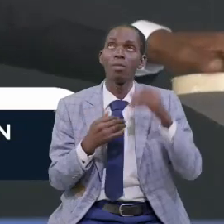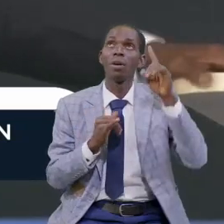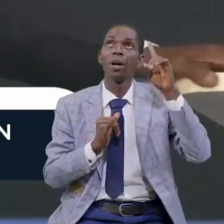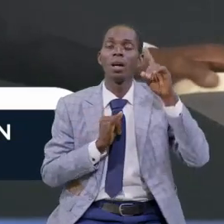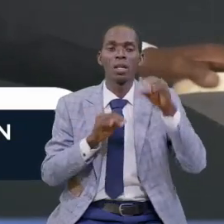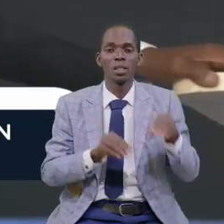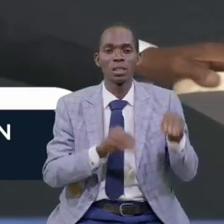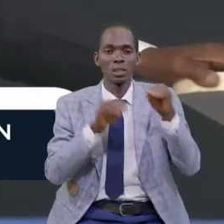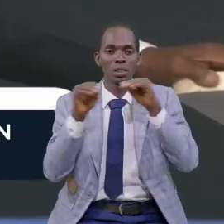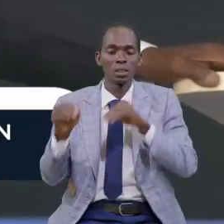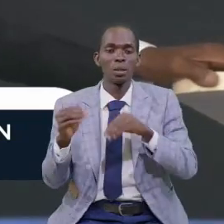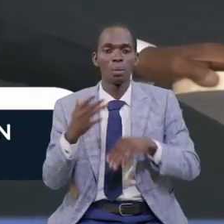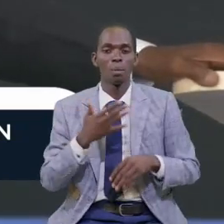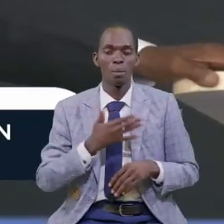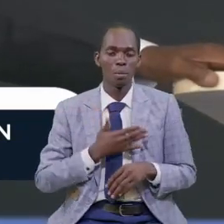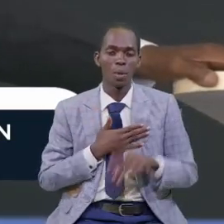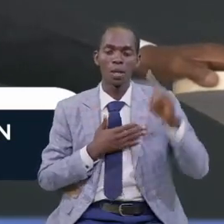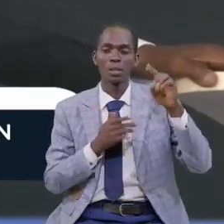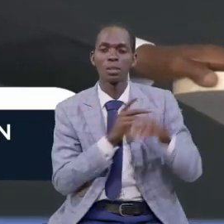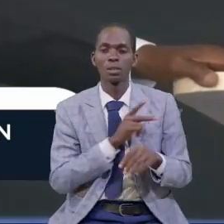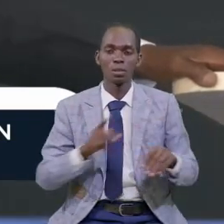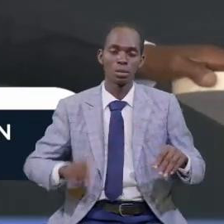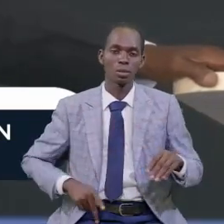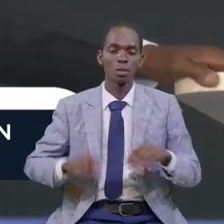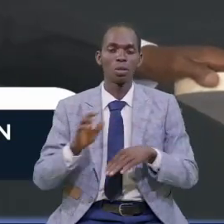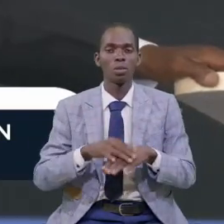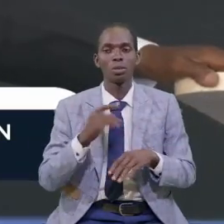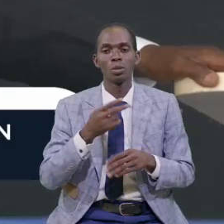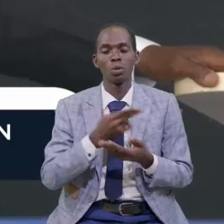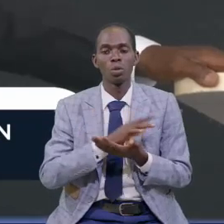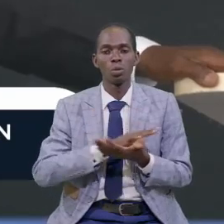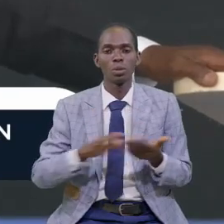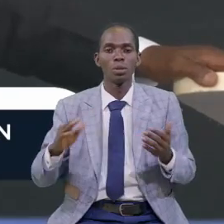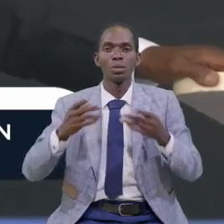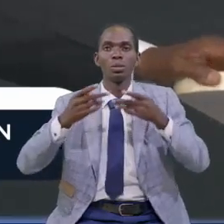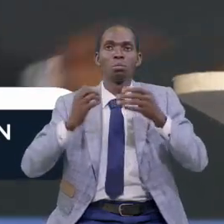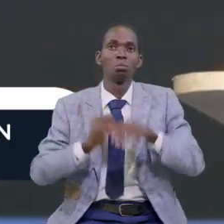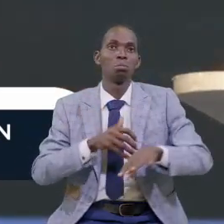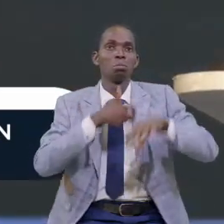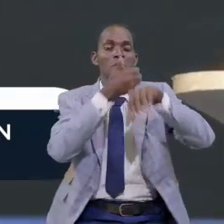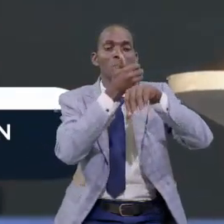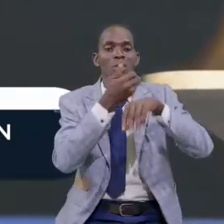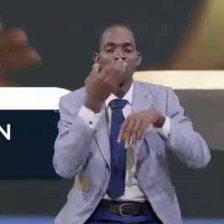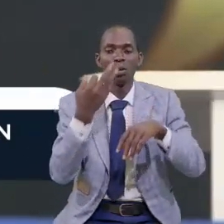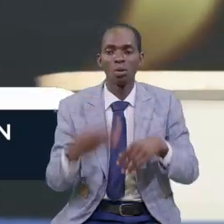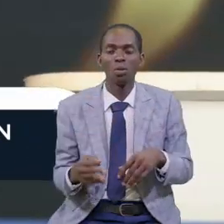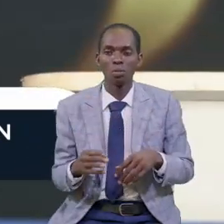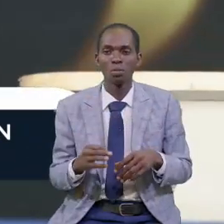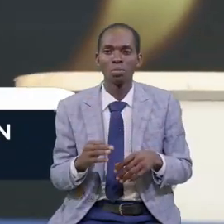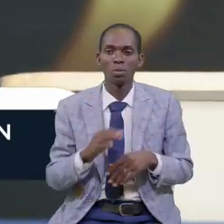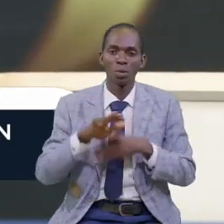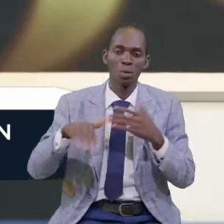holy hill of Zion, that the Almighty, that the Most High, that God in